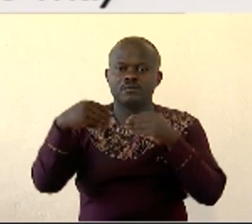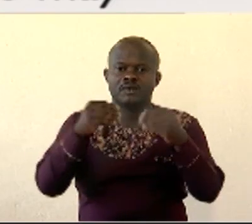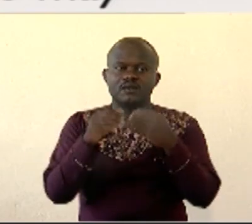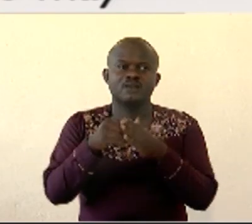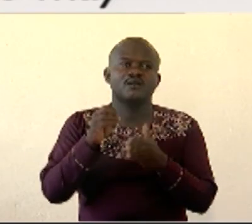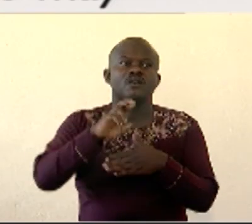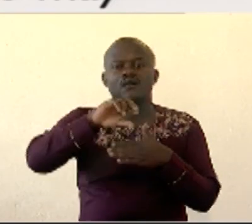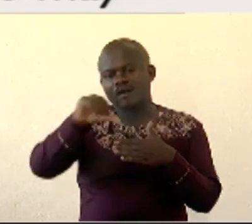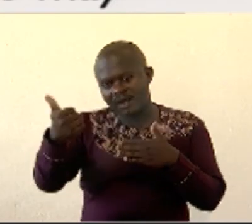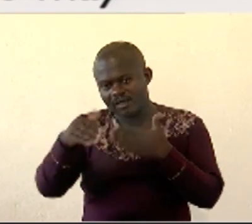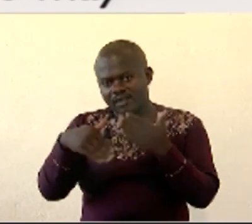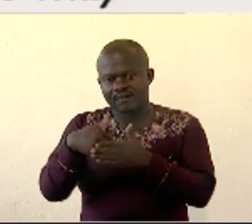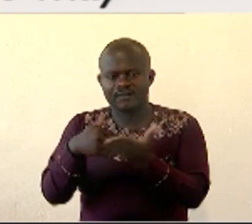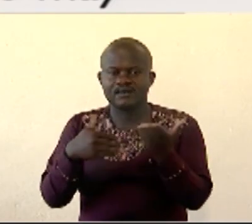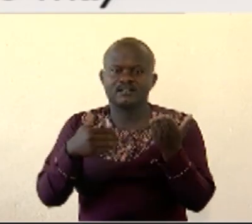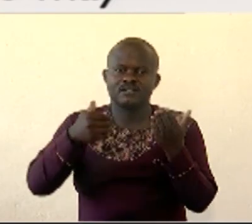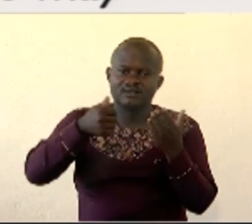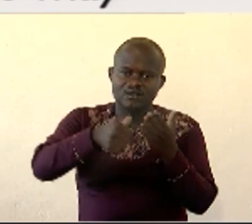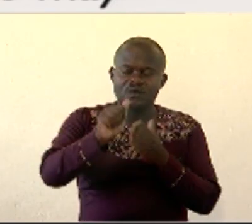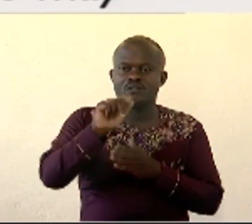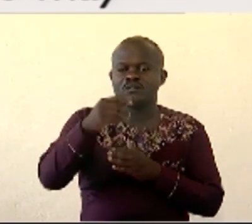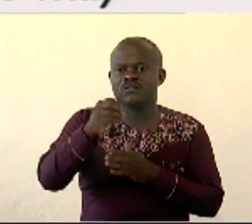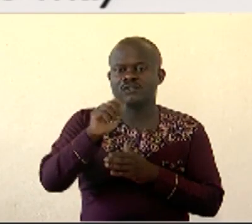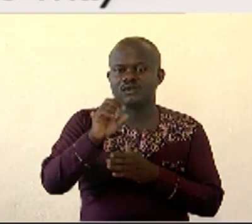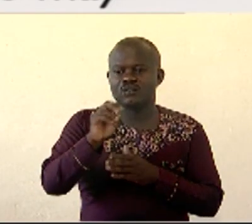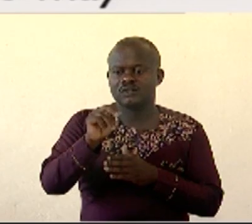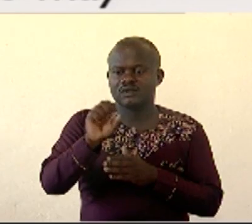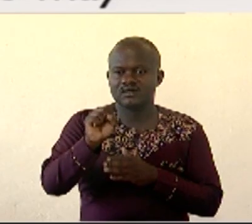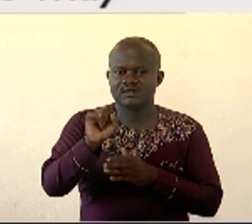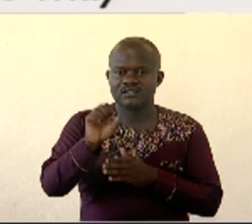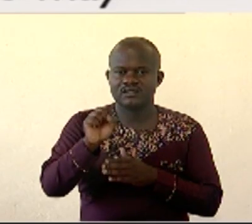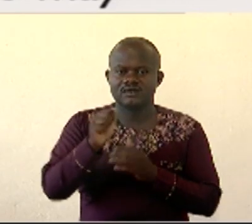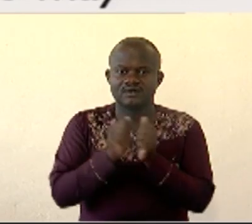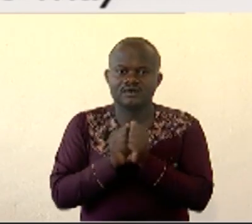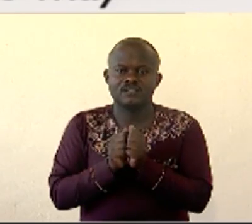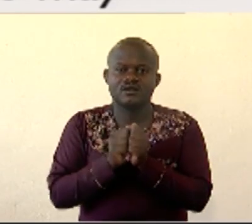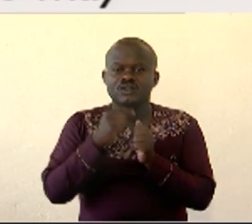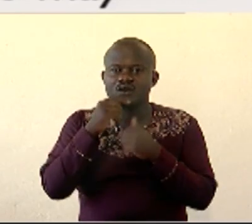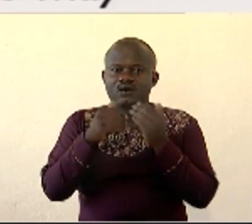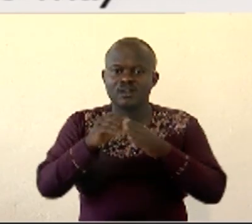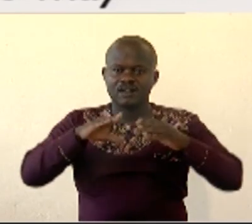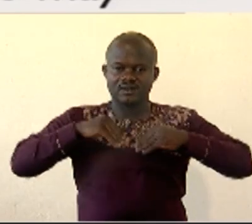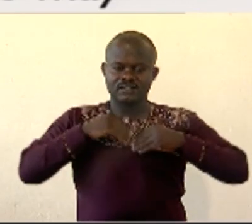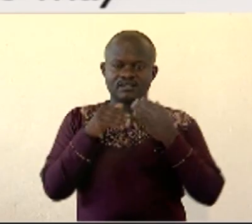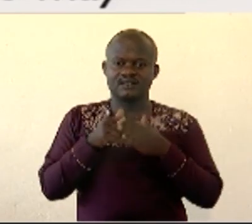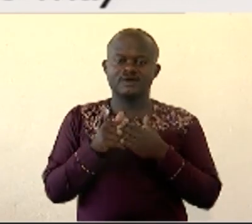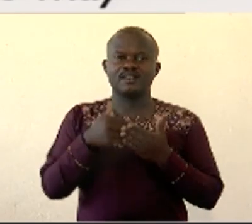or other factors necessary for photosynthesis. So let's have